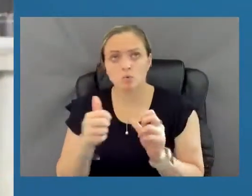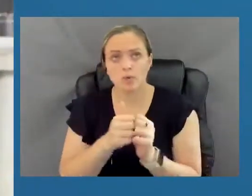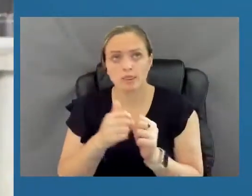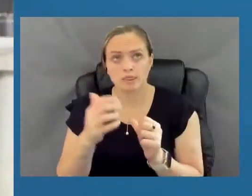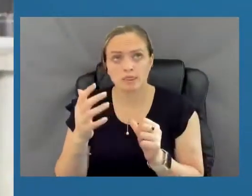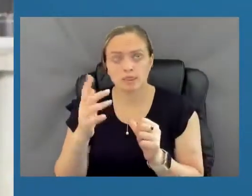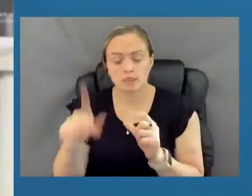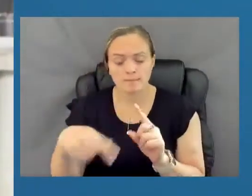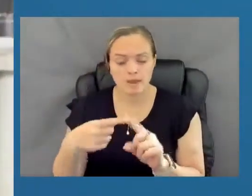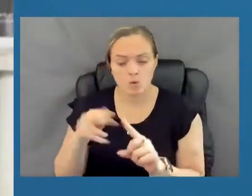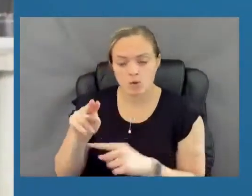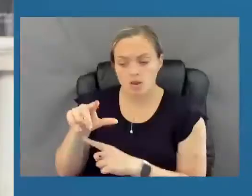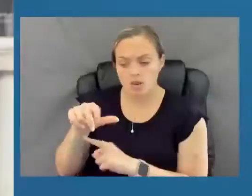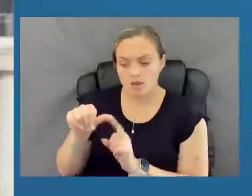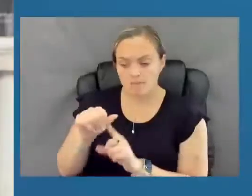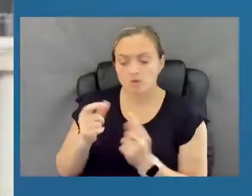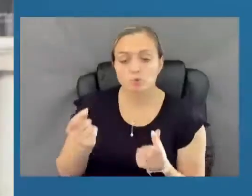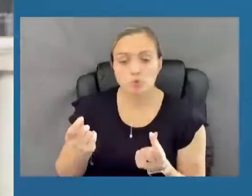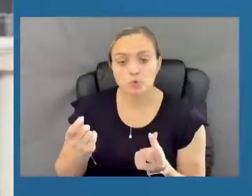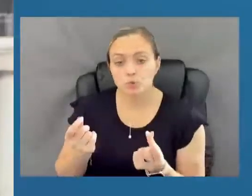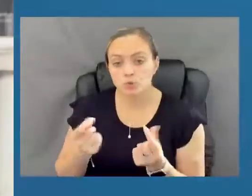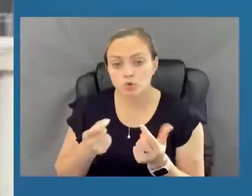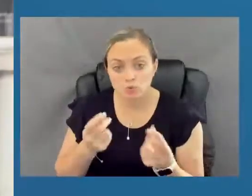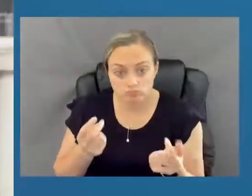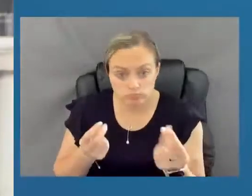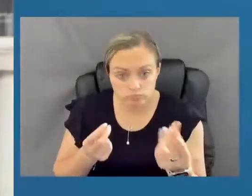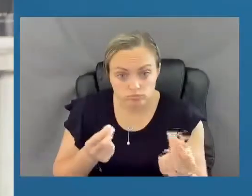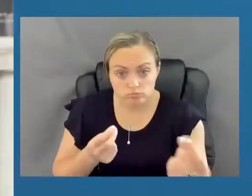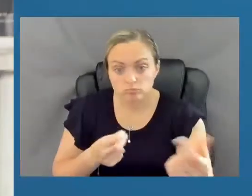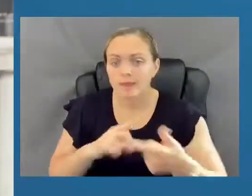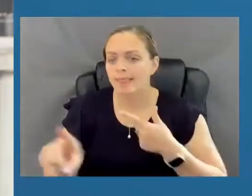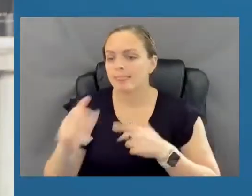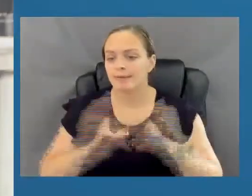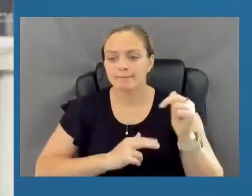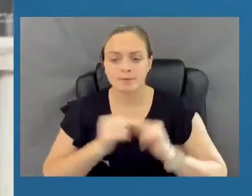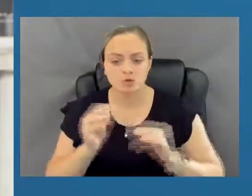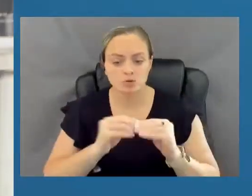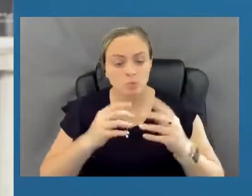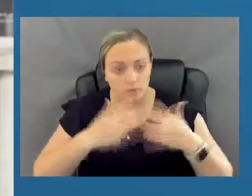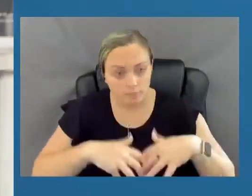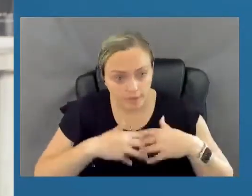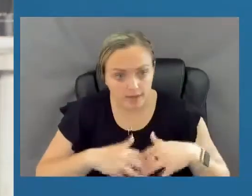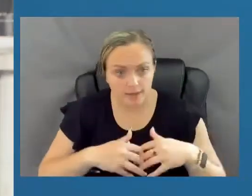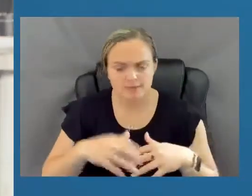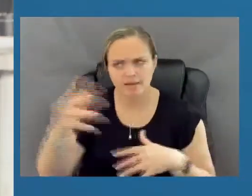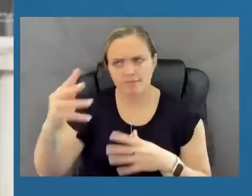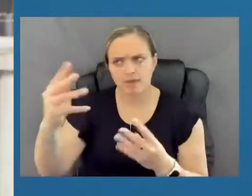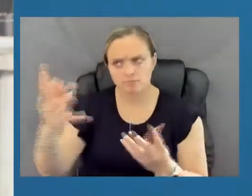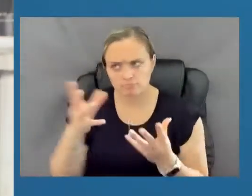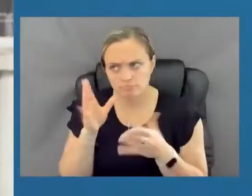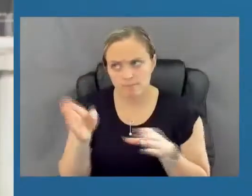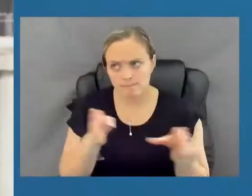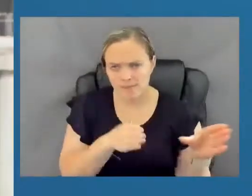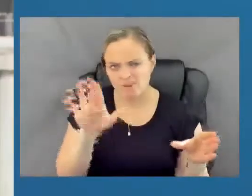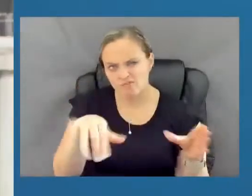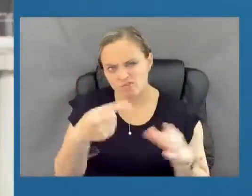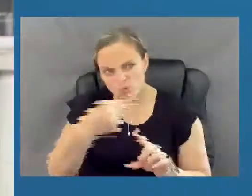about NYPA, about what can we do to accelerate the building of more plants. And they delivered me a plan within a few